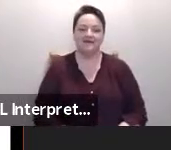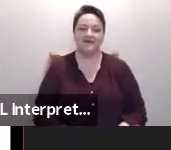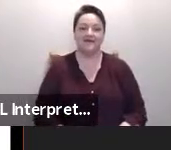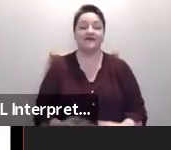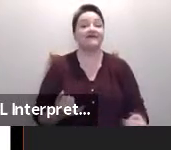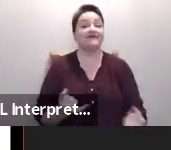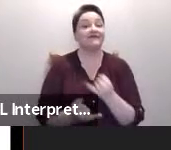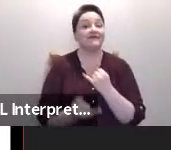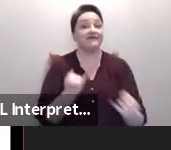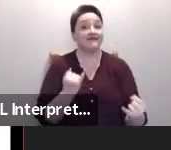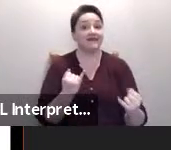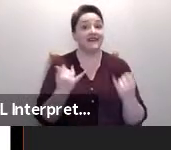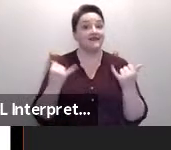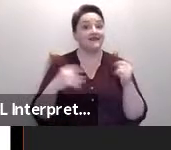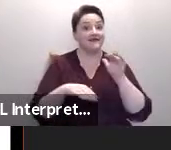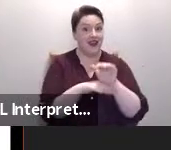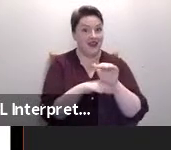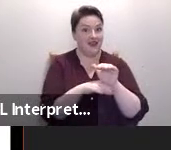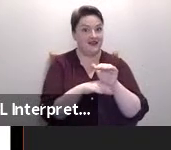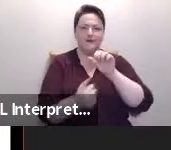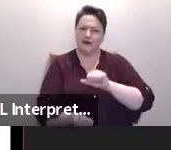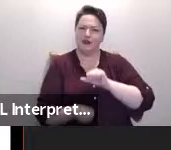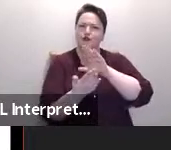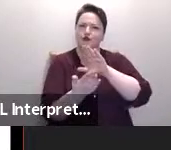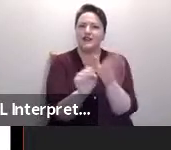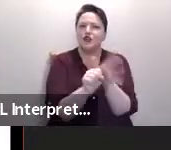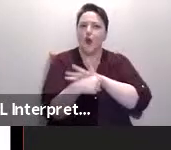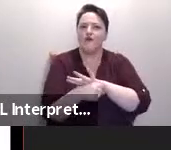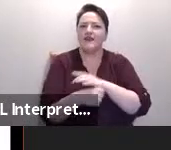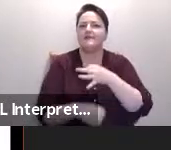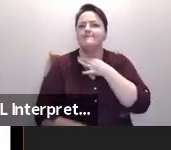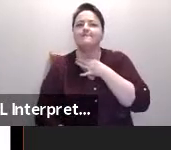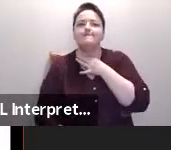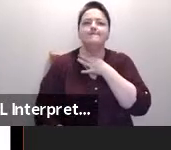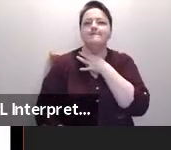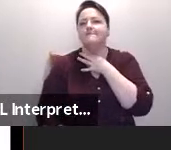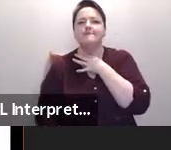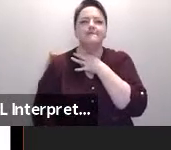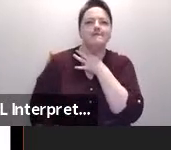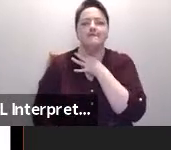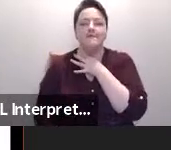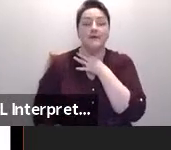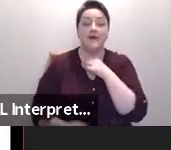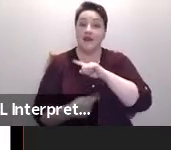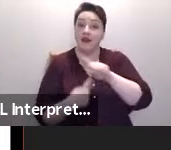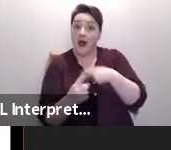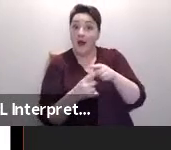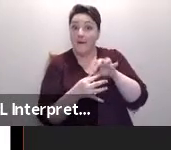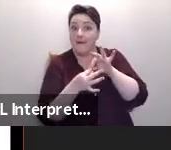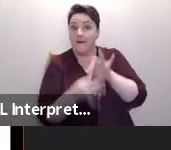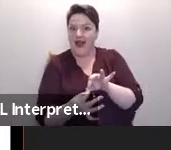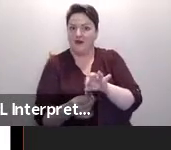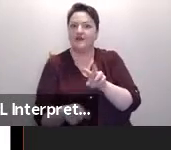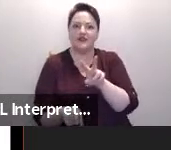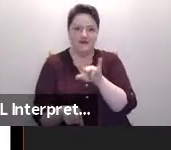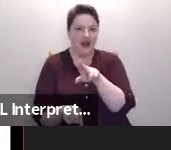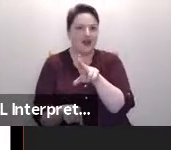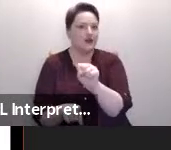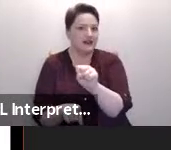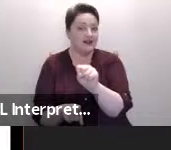to address much of the COVID curiosity that many of us have regarding the virus, the